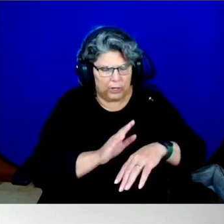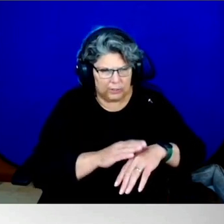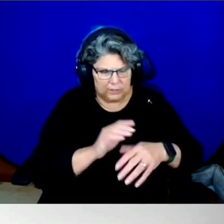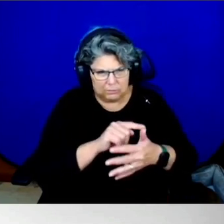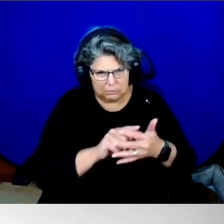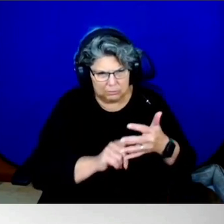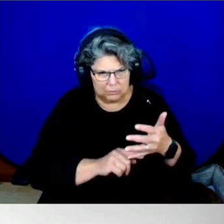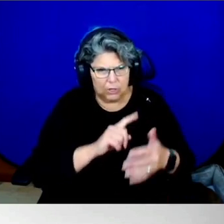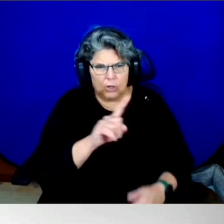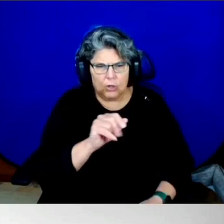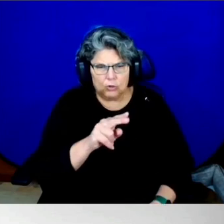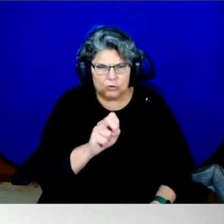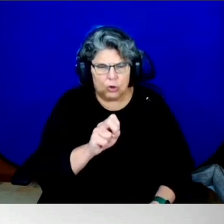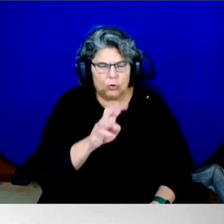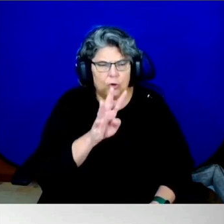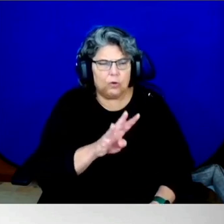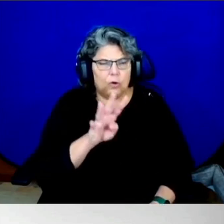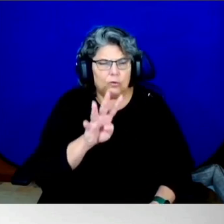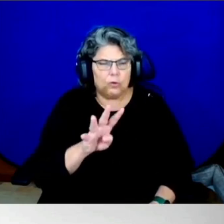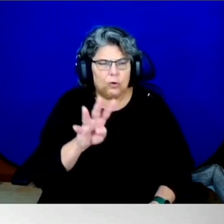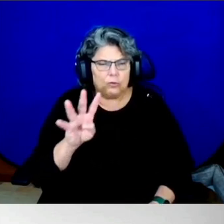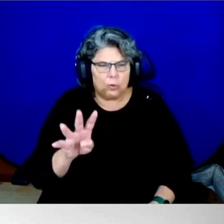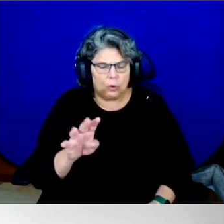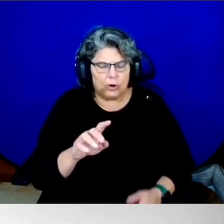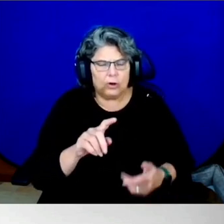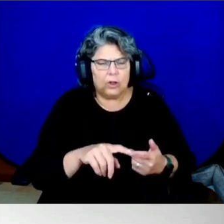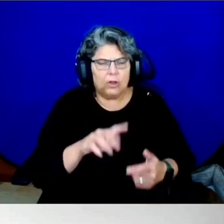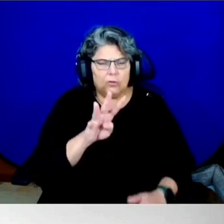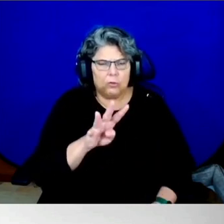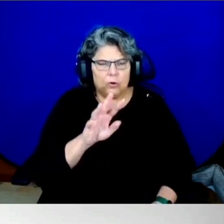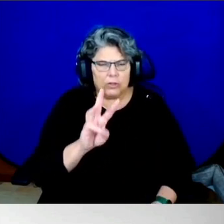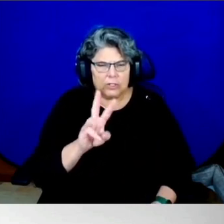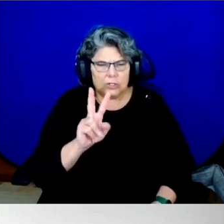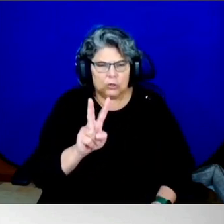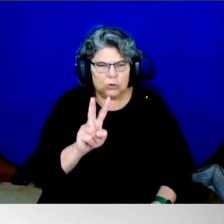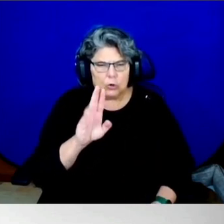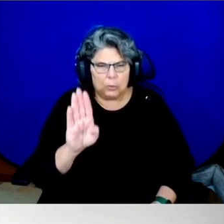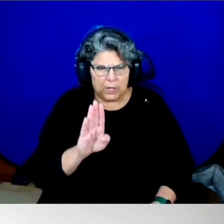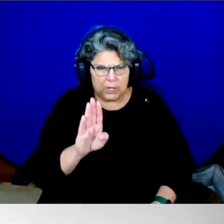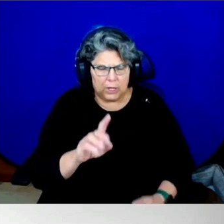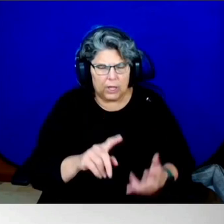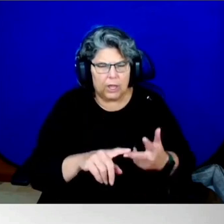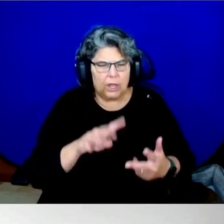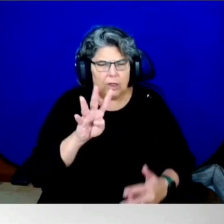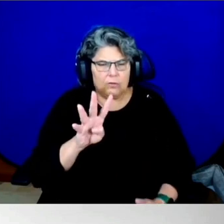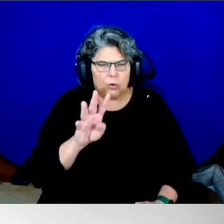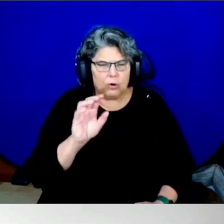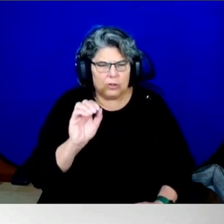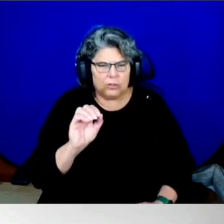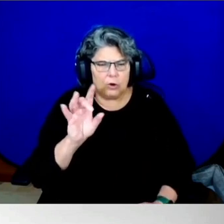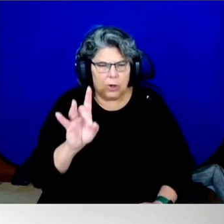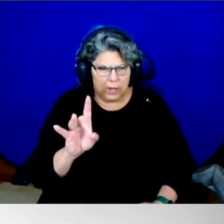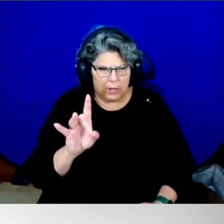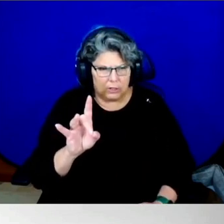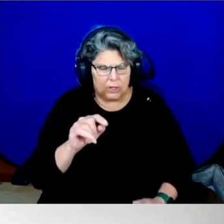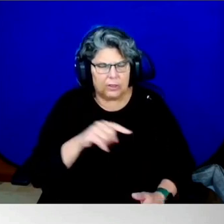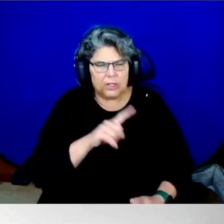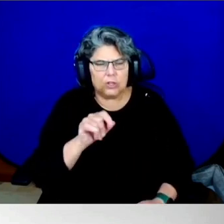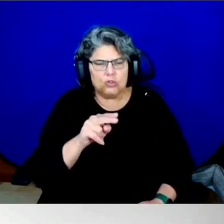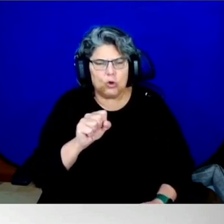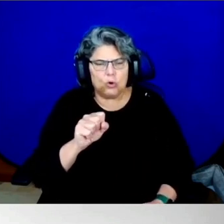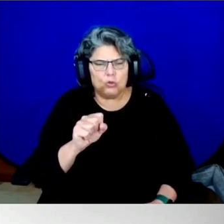Zone 444, 462B, and 408. These zones are located immediately west of